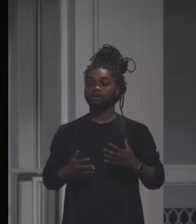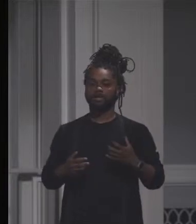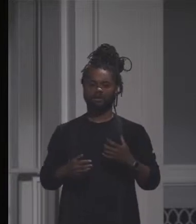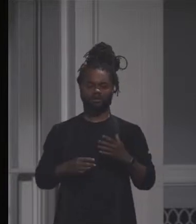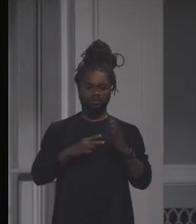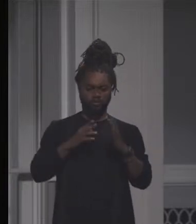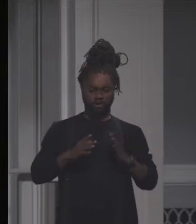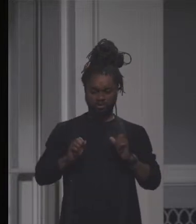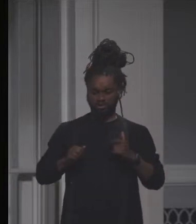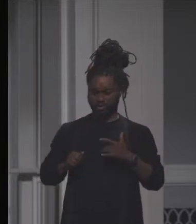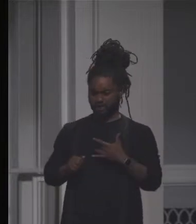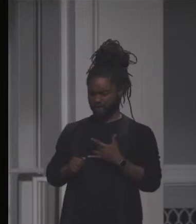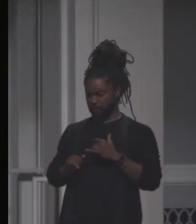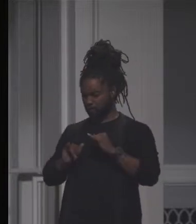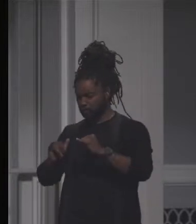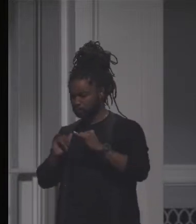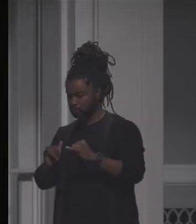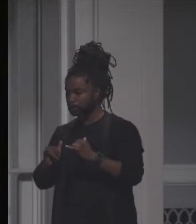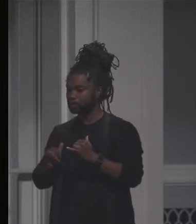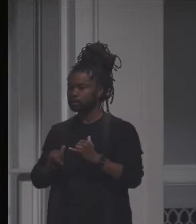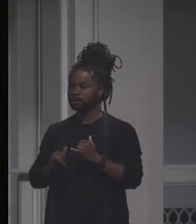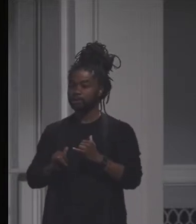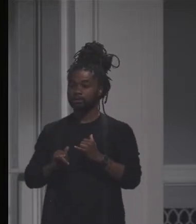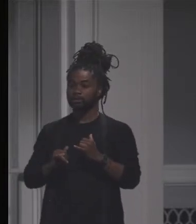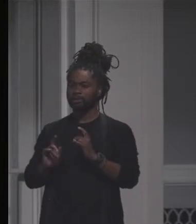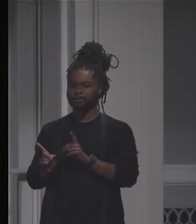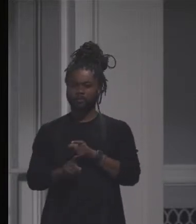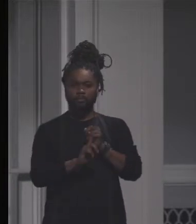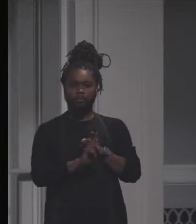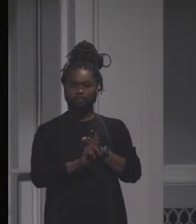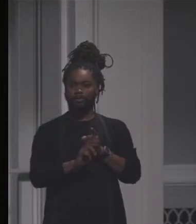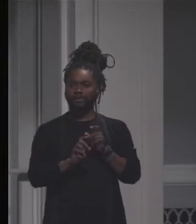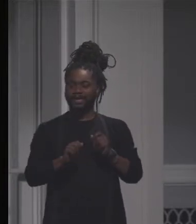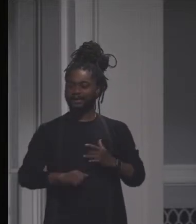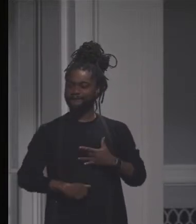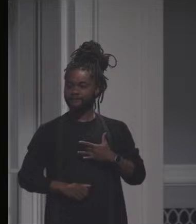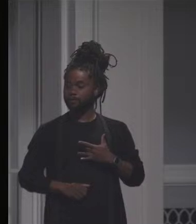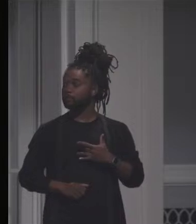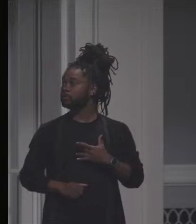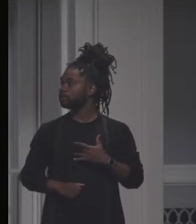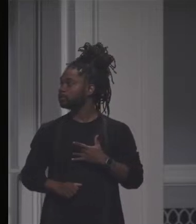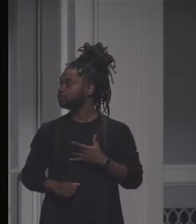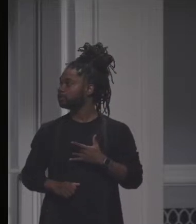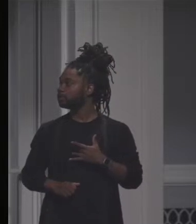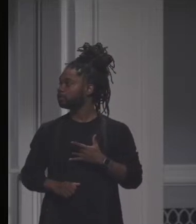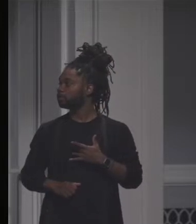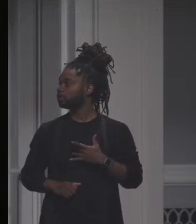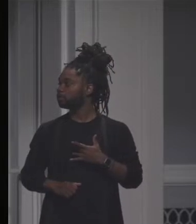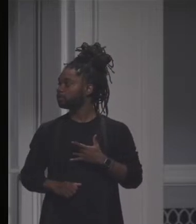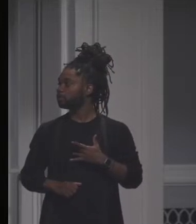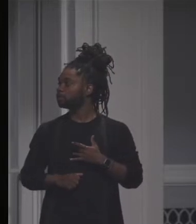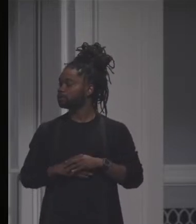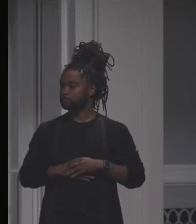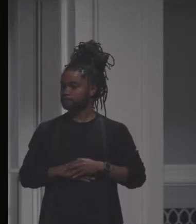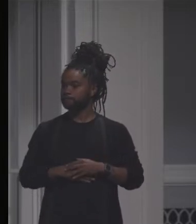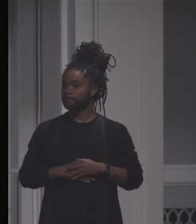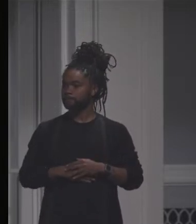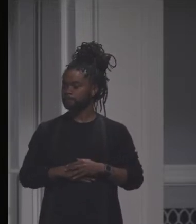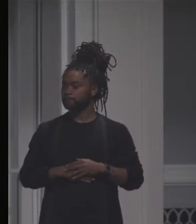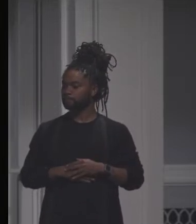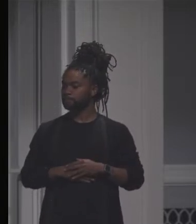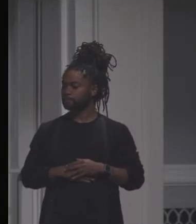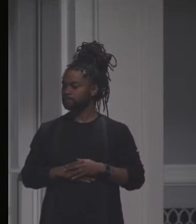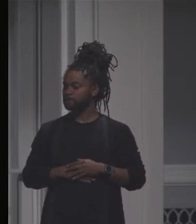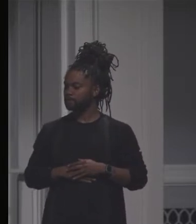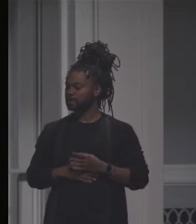too. And more to the point, they feel them when she does. When she's looking at a certain